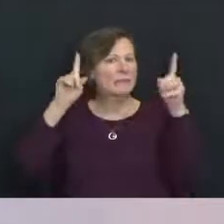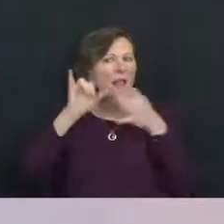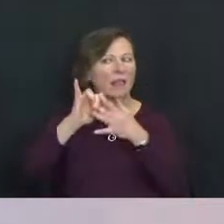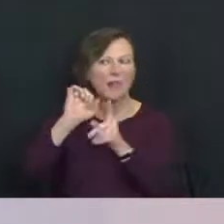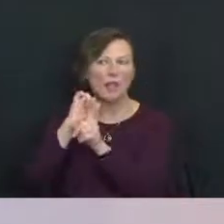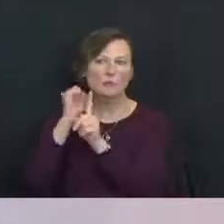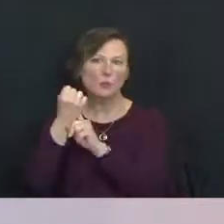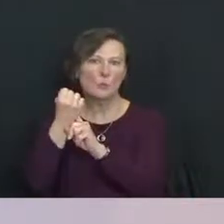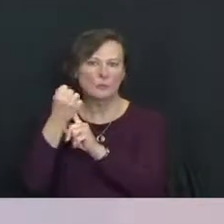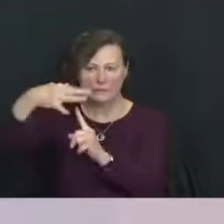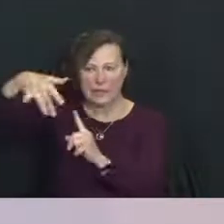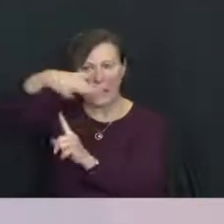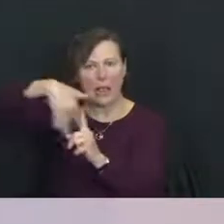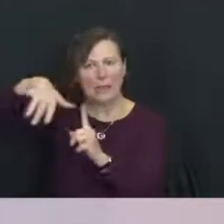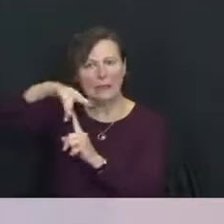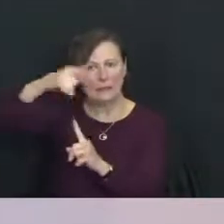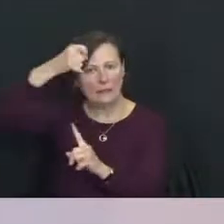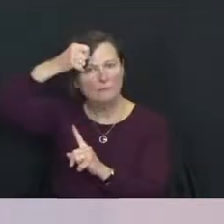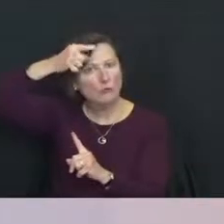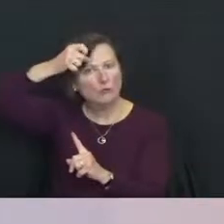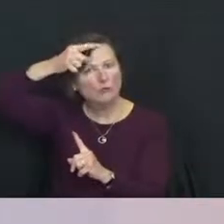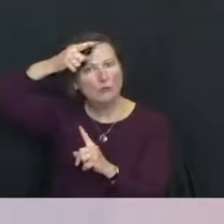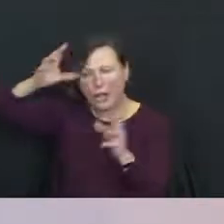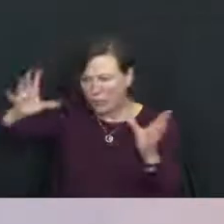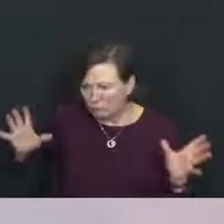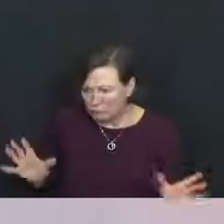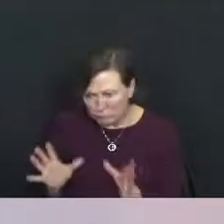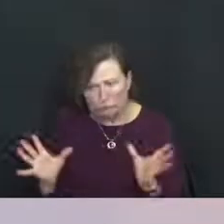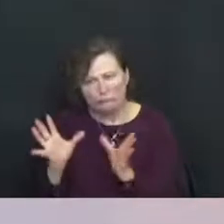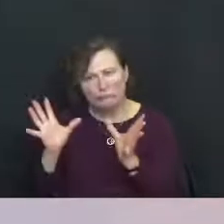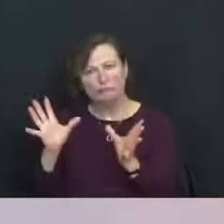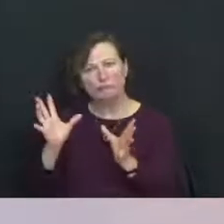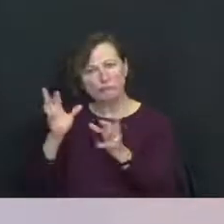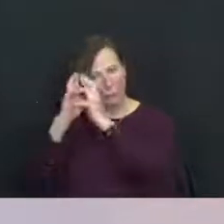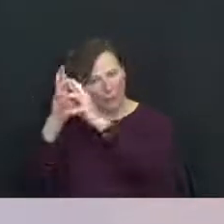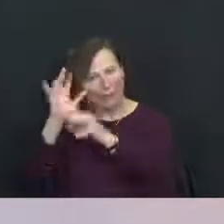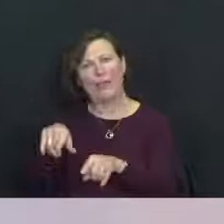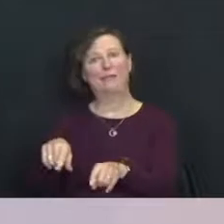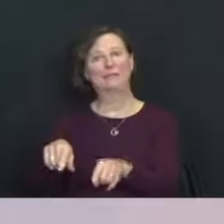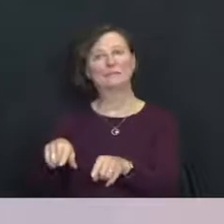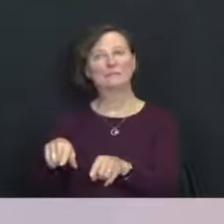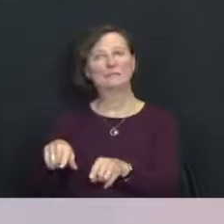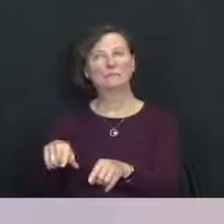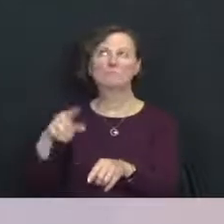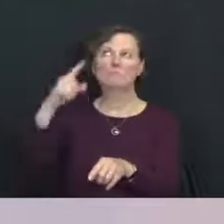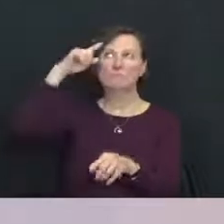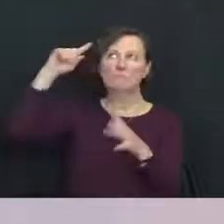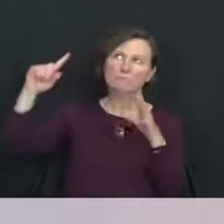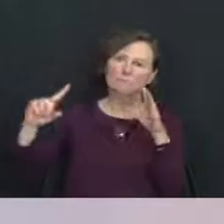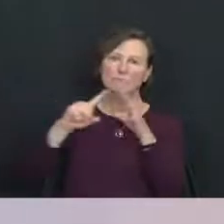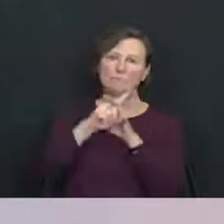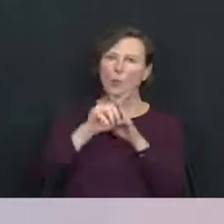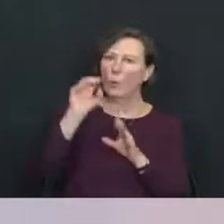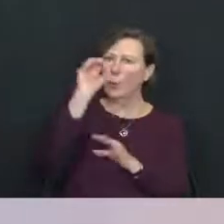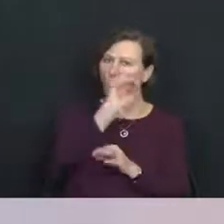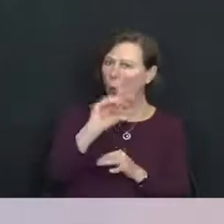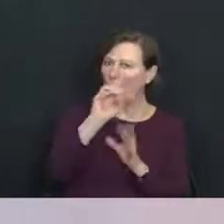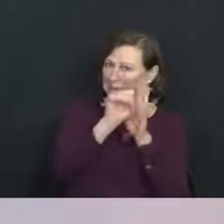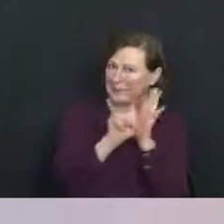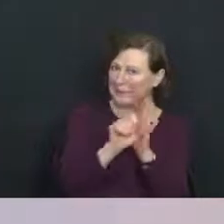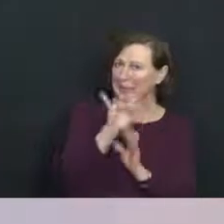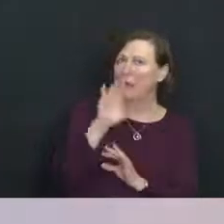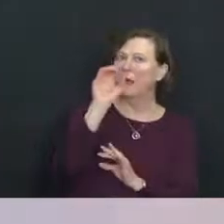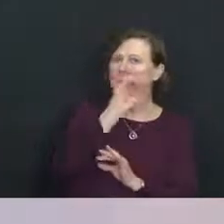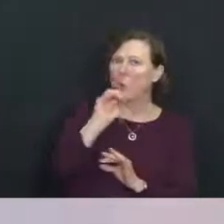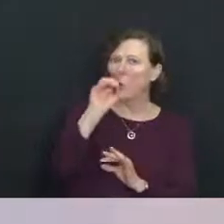understands and champions and promotes. Which calls to mind Oregon, the state of Oregon's